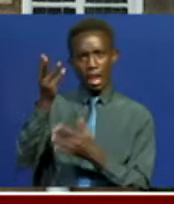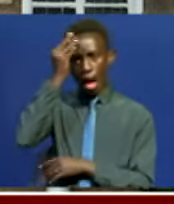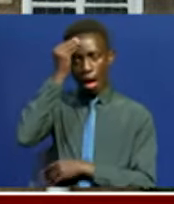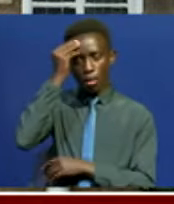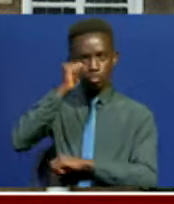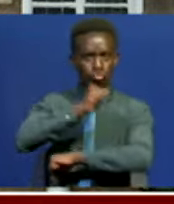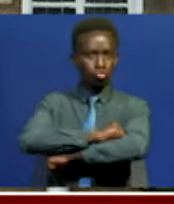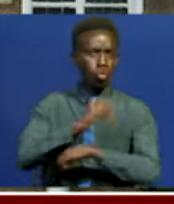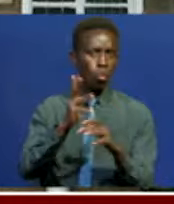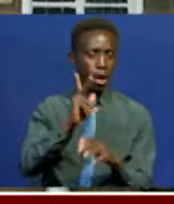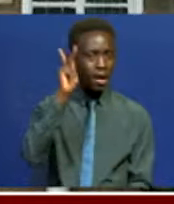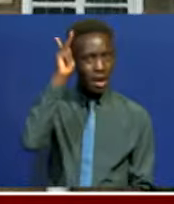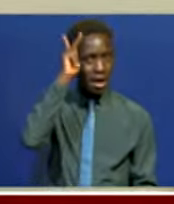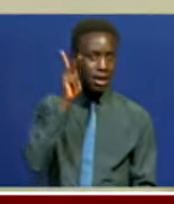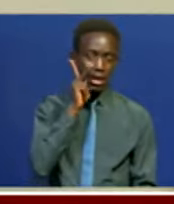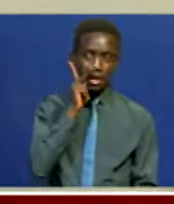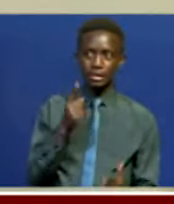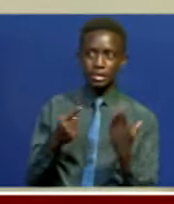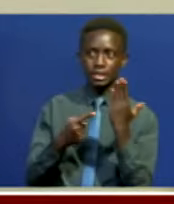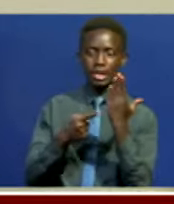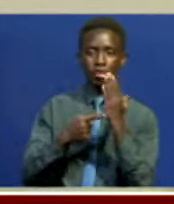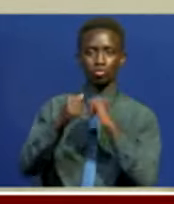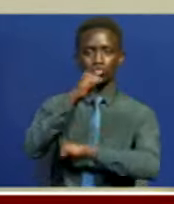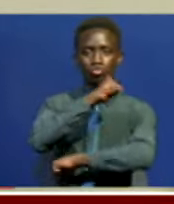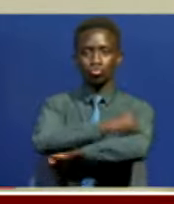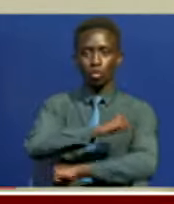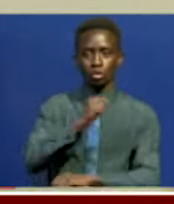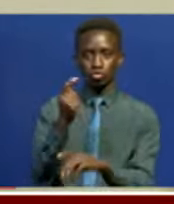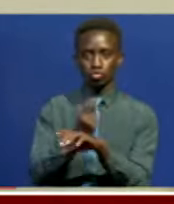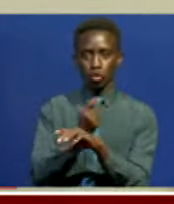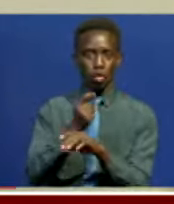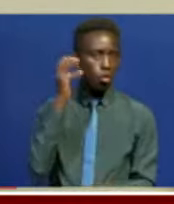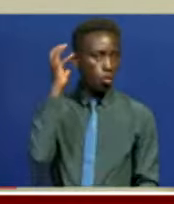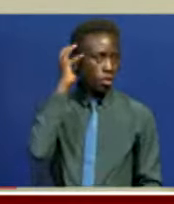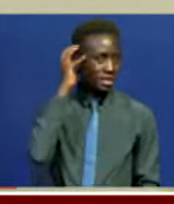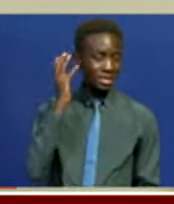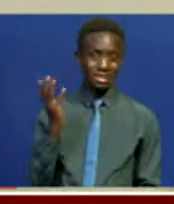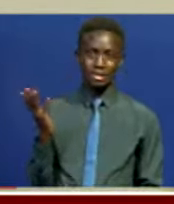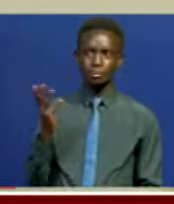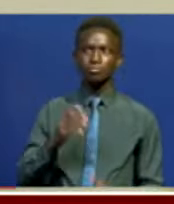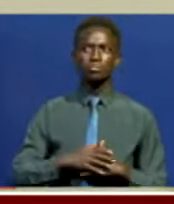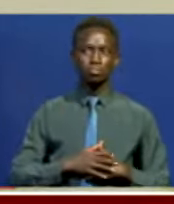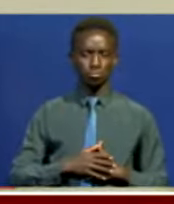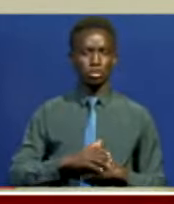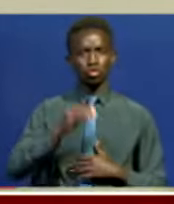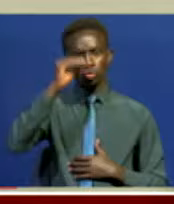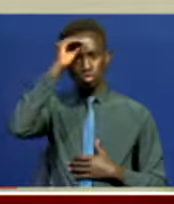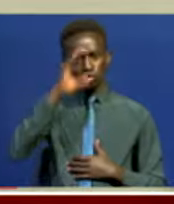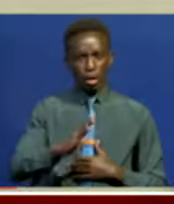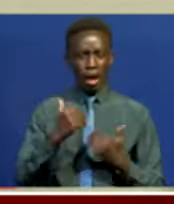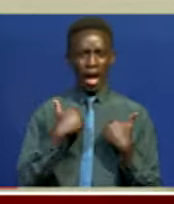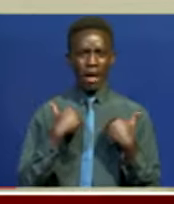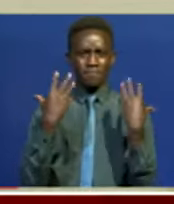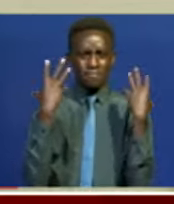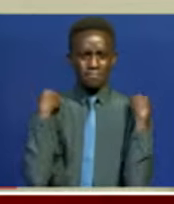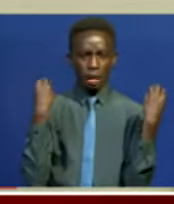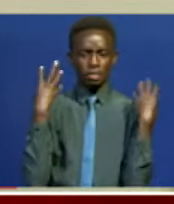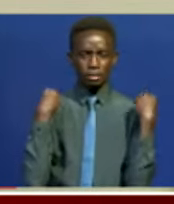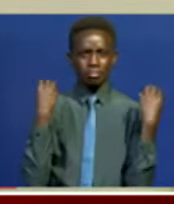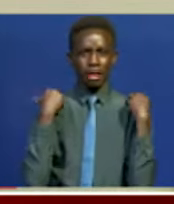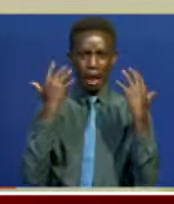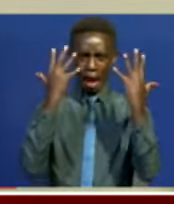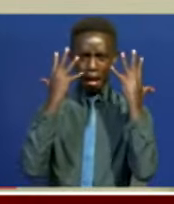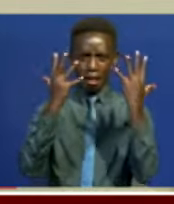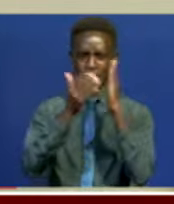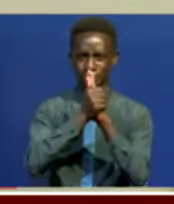mahitaji maalum iliyoko Karen. Where students must have the practical hands-on skills so that when they go to the labor market